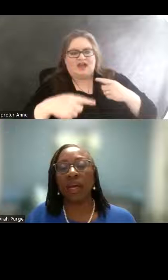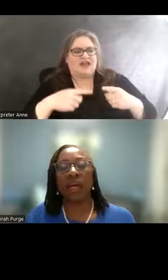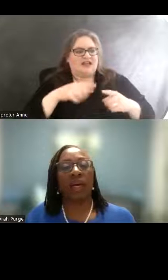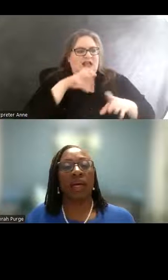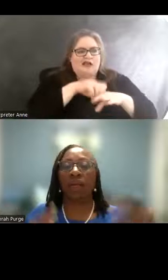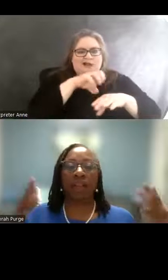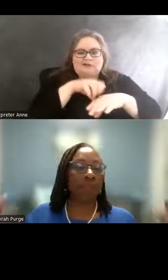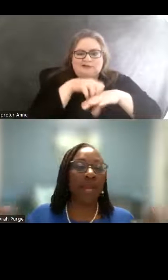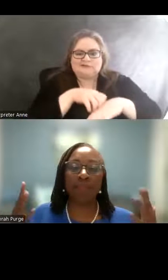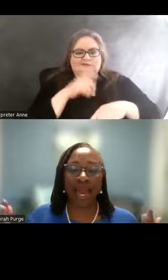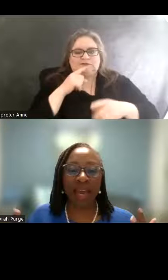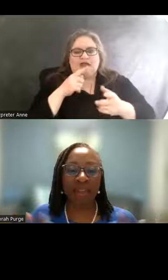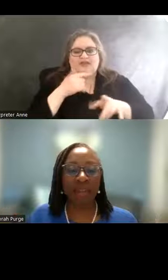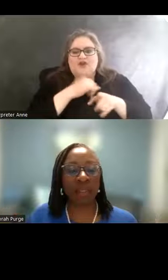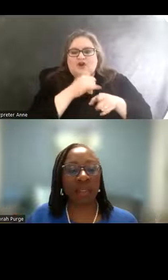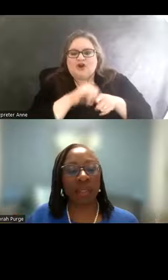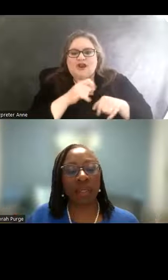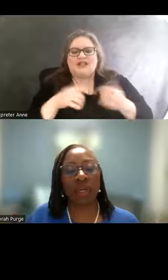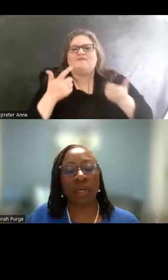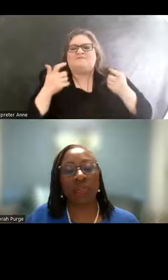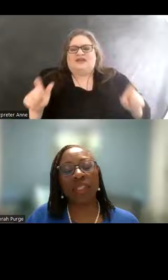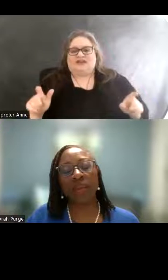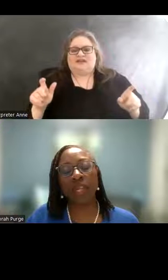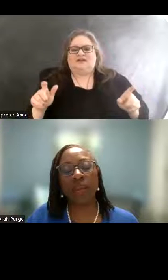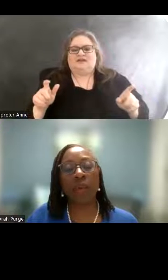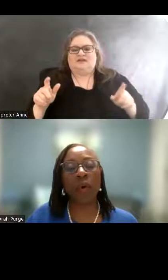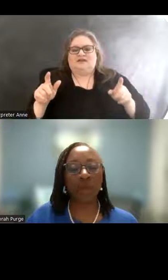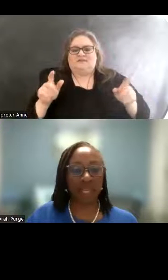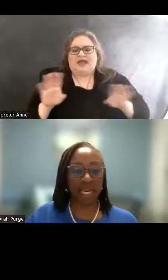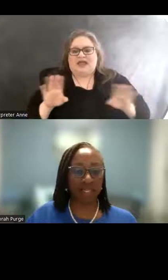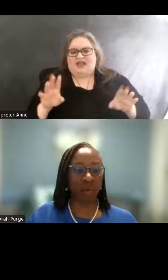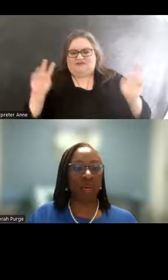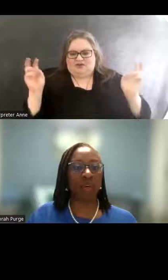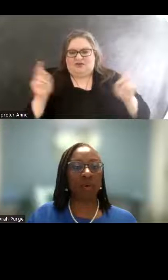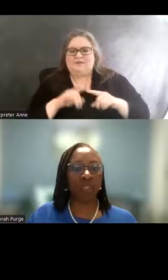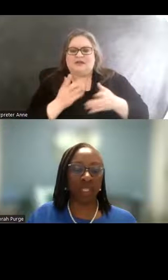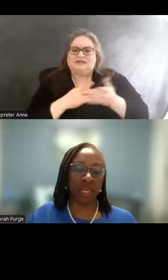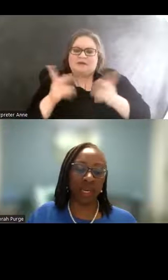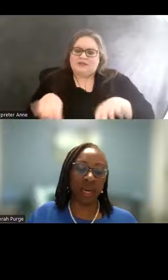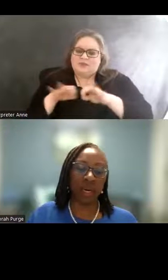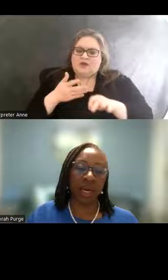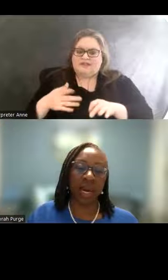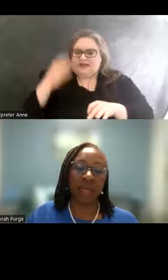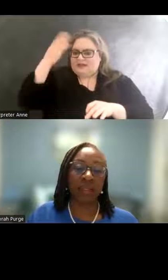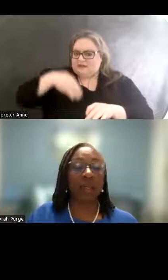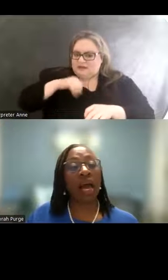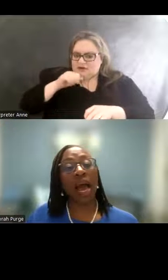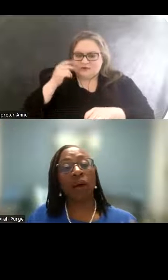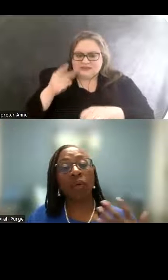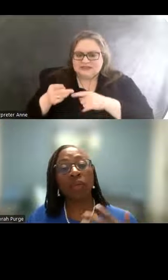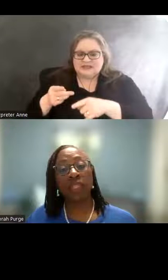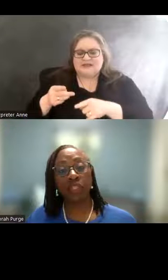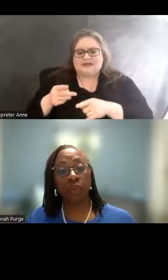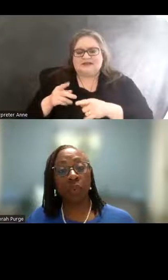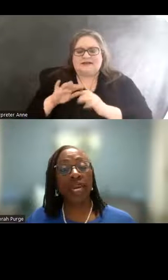and the big behaviors. But some of the important things that we don't see is